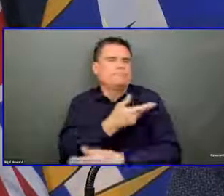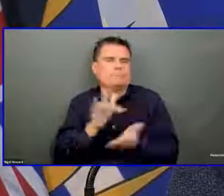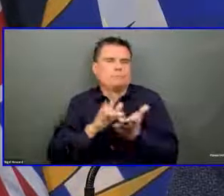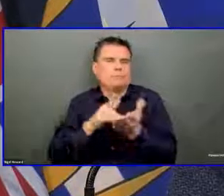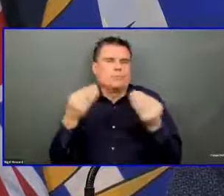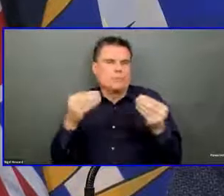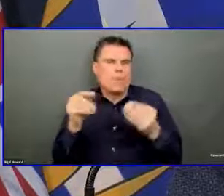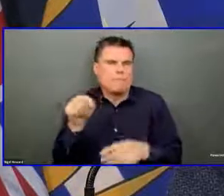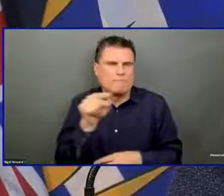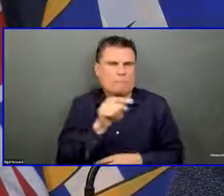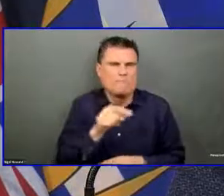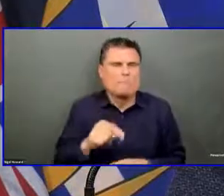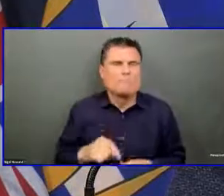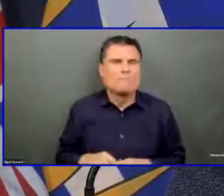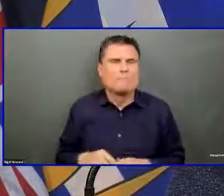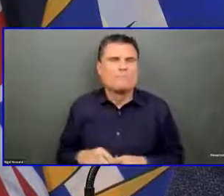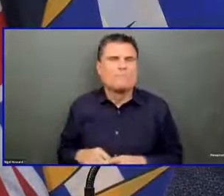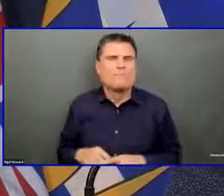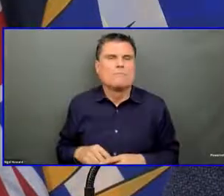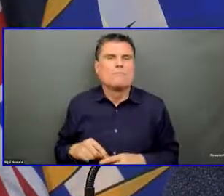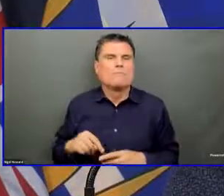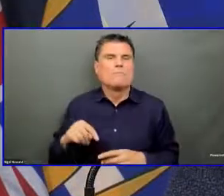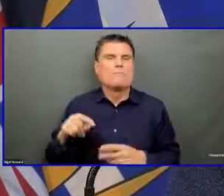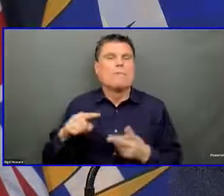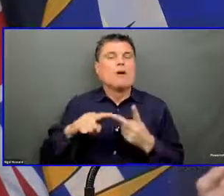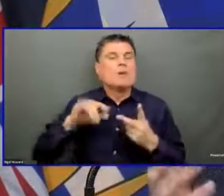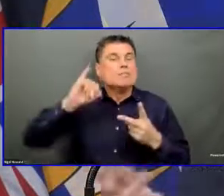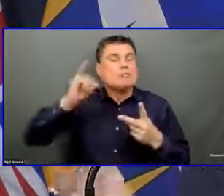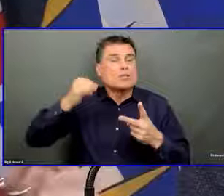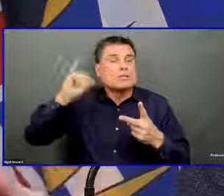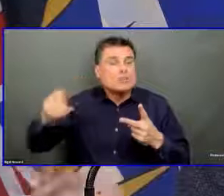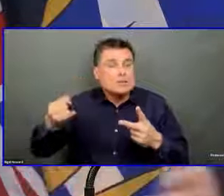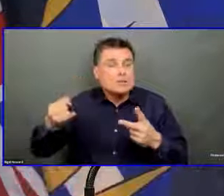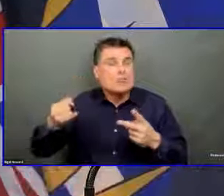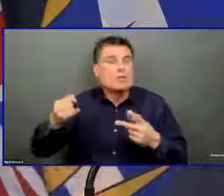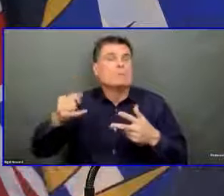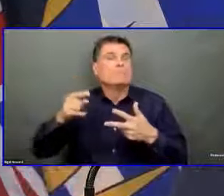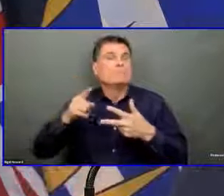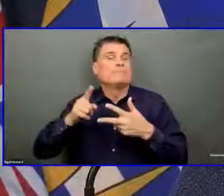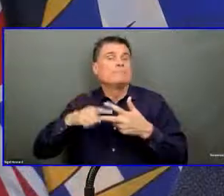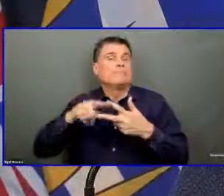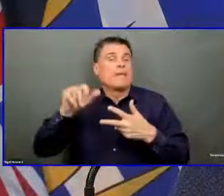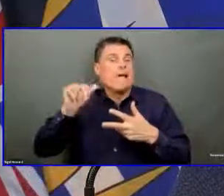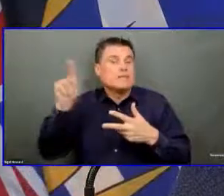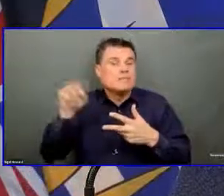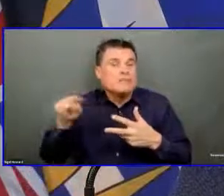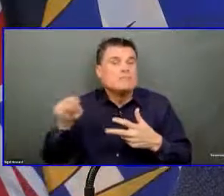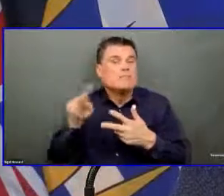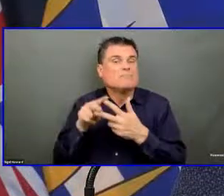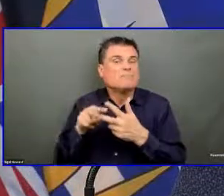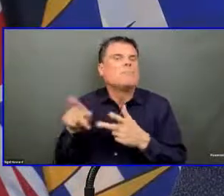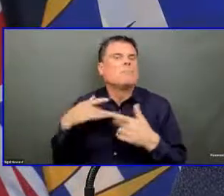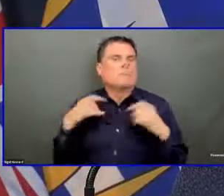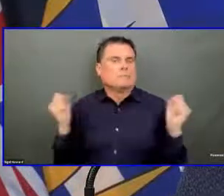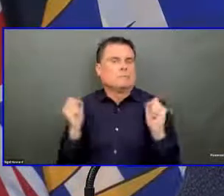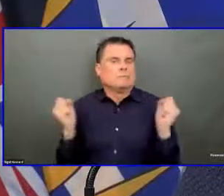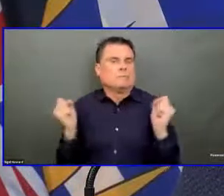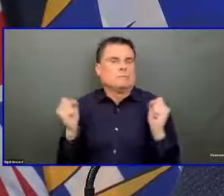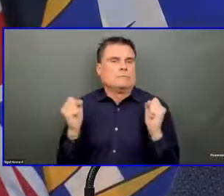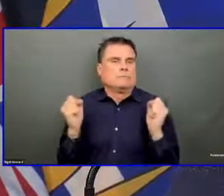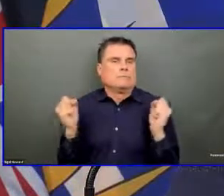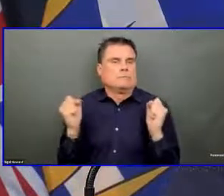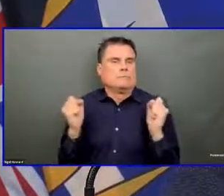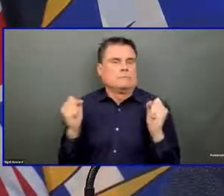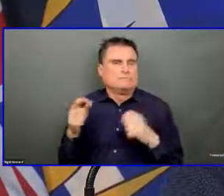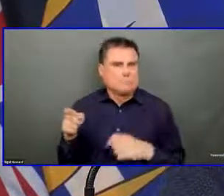are fridge-stable vaccines, so that means we can use them in much more targeted and tailored ways, and we don't need